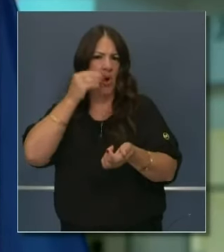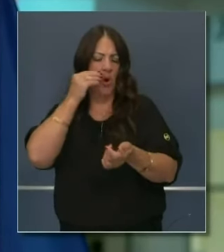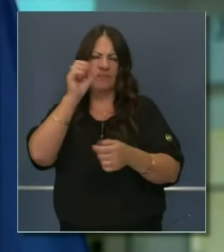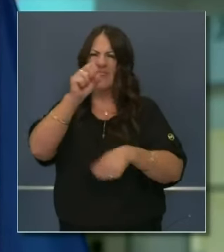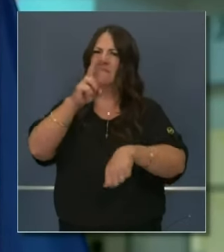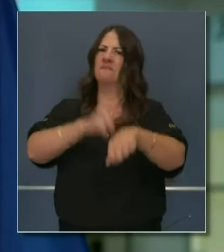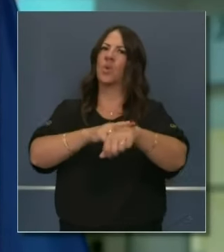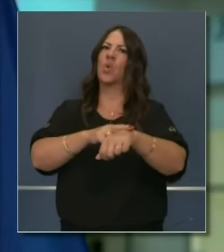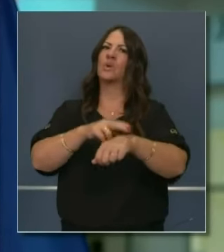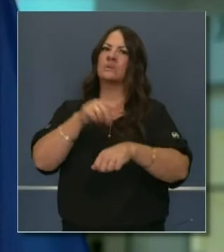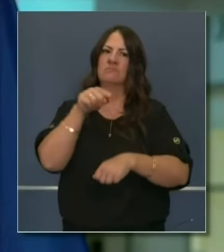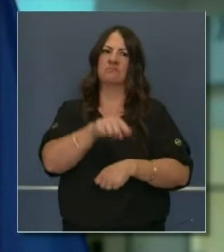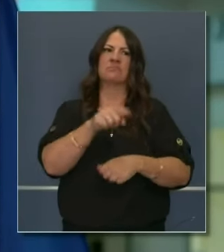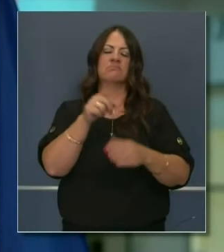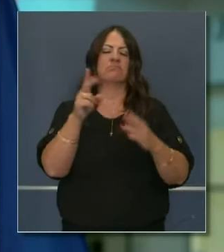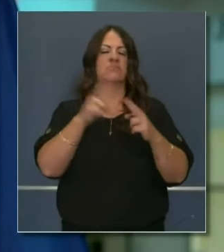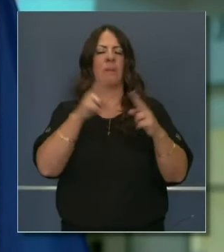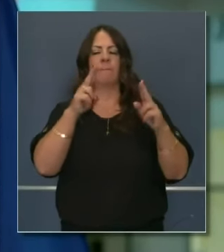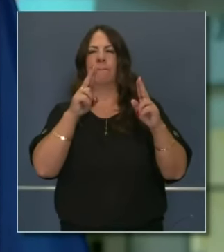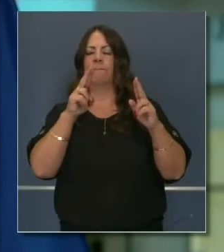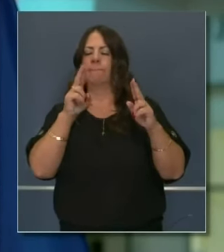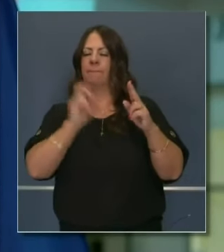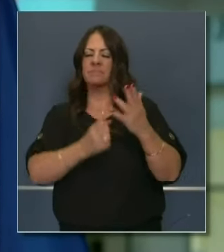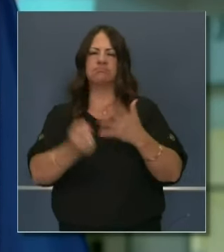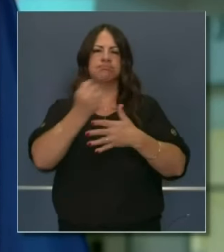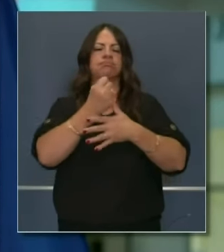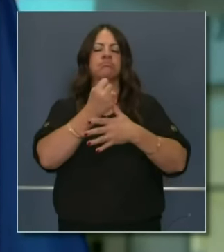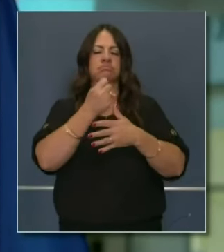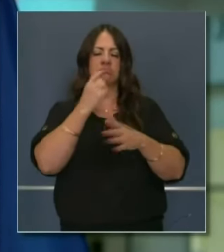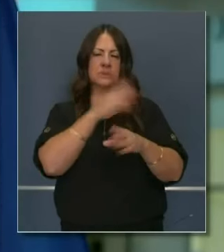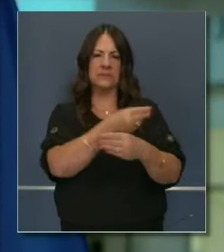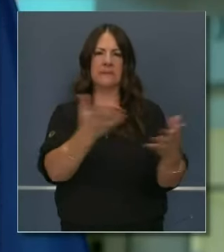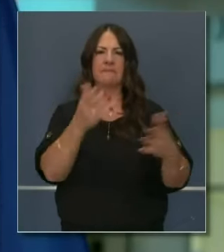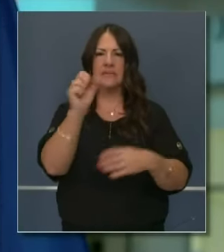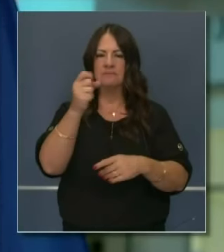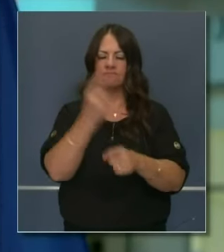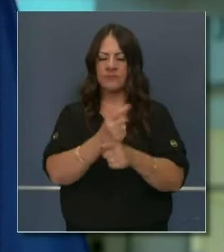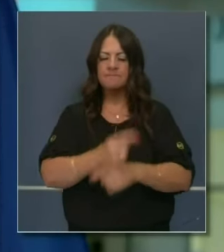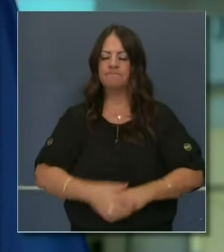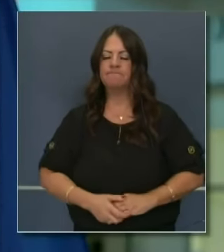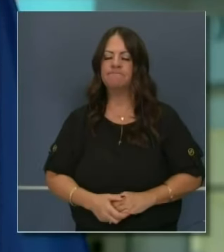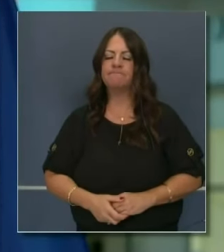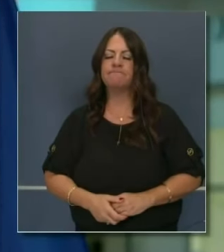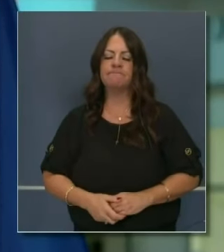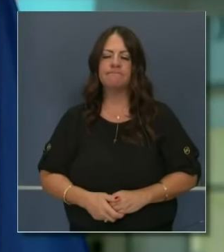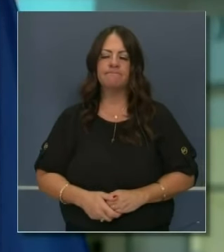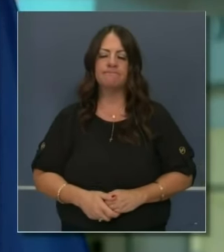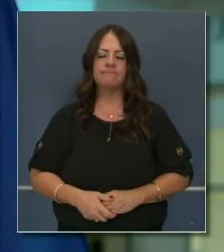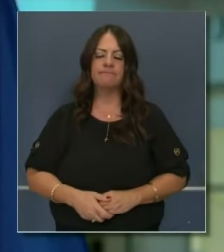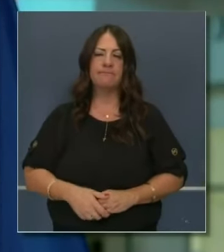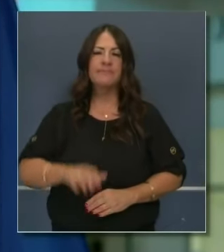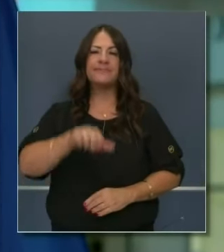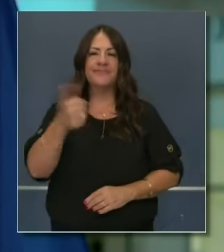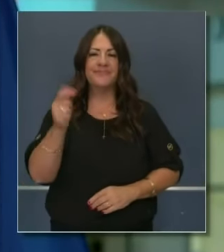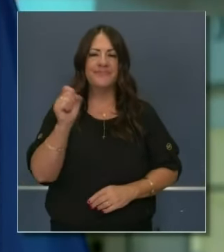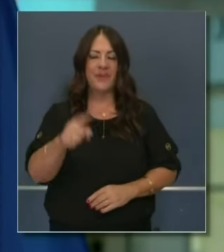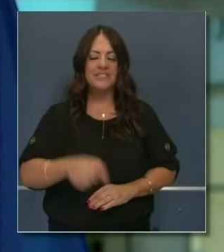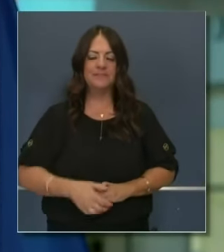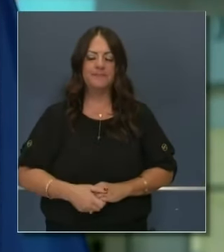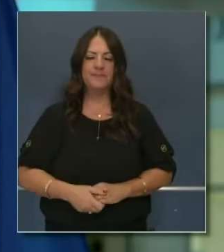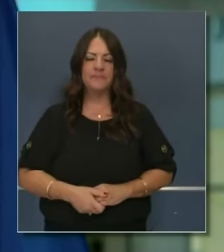center, top in terms of that list as well. Maggie Angst, Mercury News.